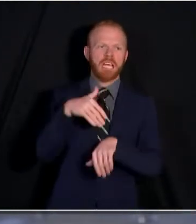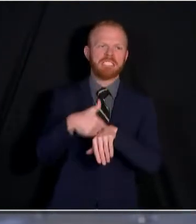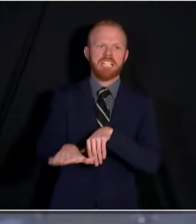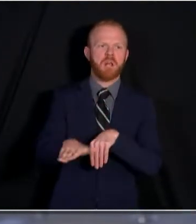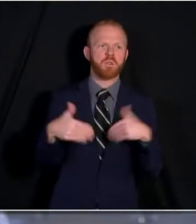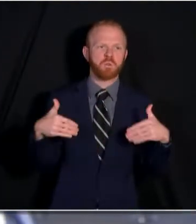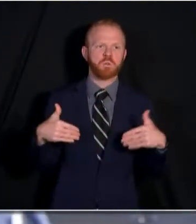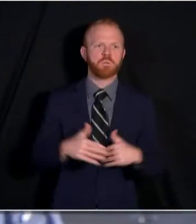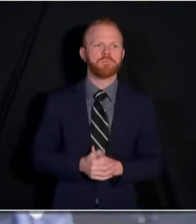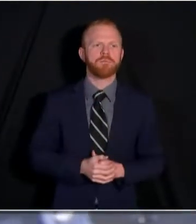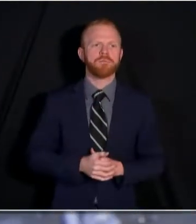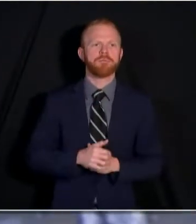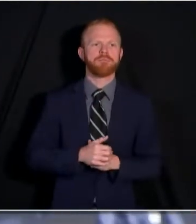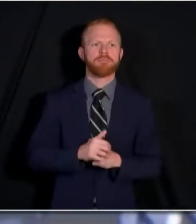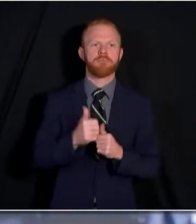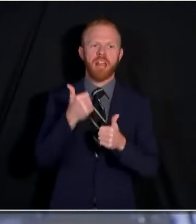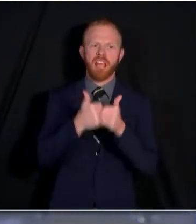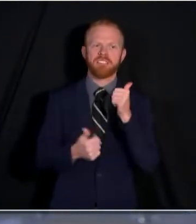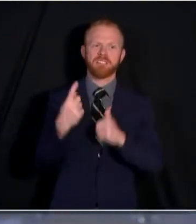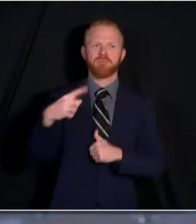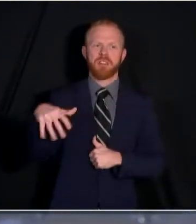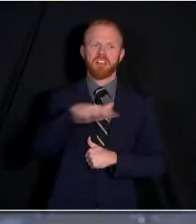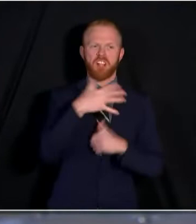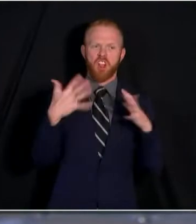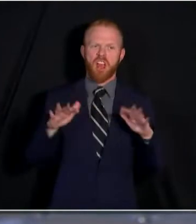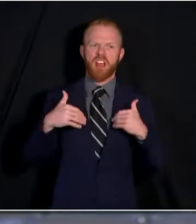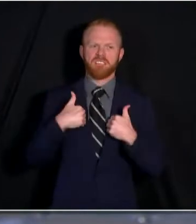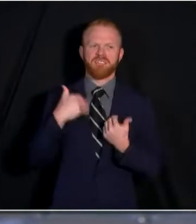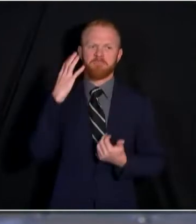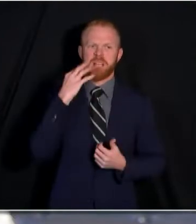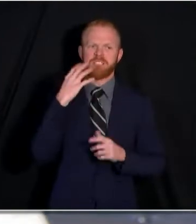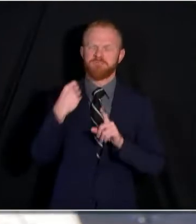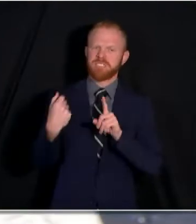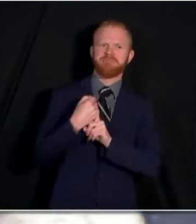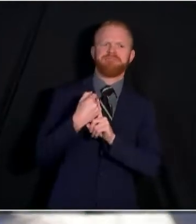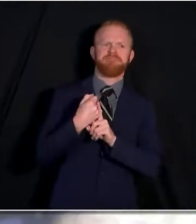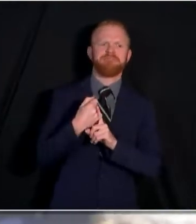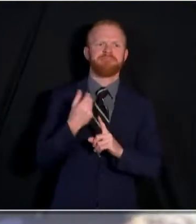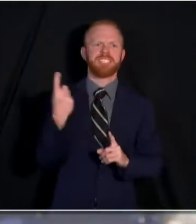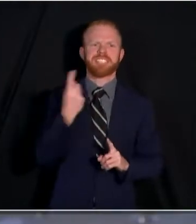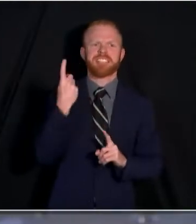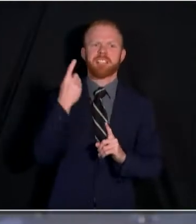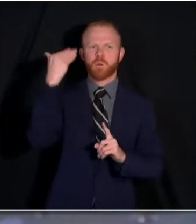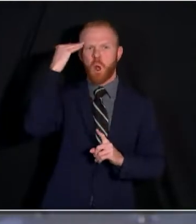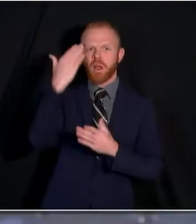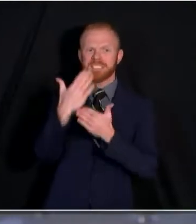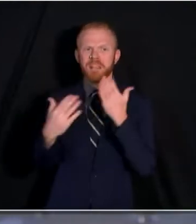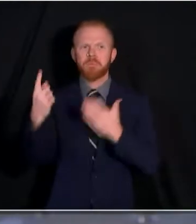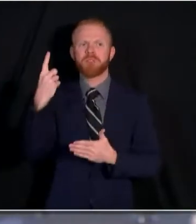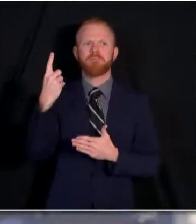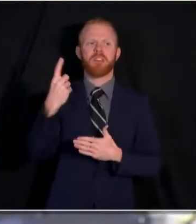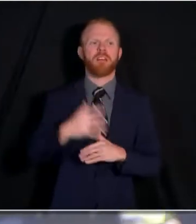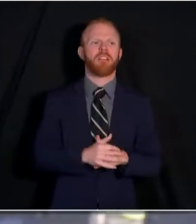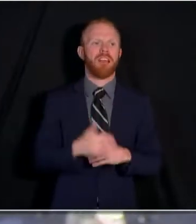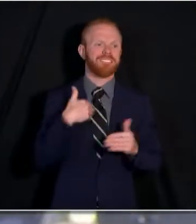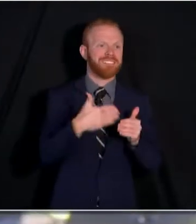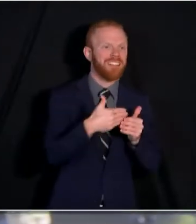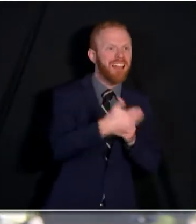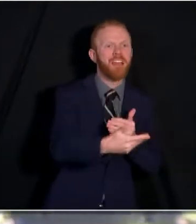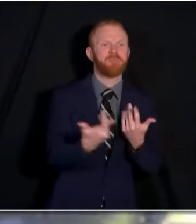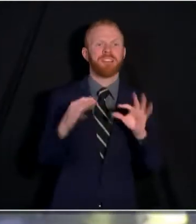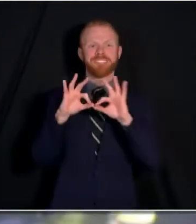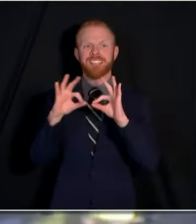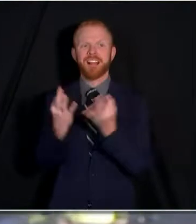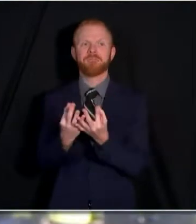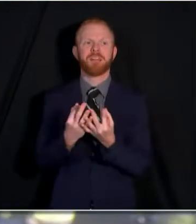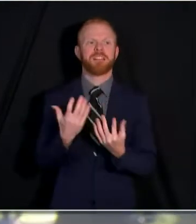the coronavirus. Either we know someone, a family member, a loved one, a neighbor who has been infected, or we know someone who has died. And that's